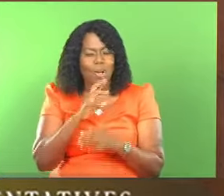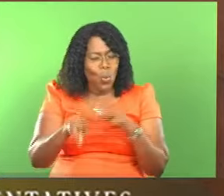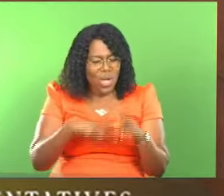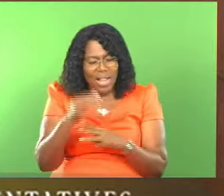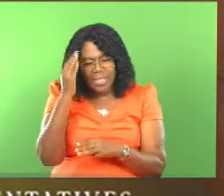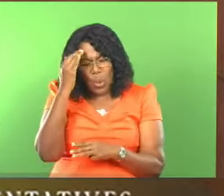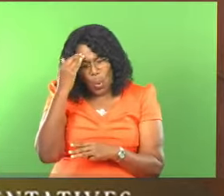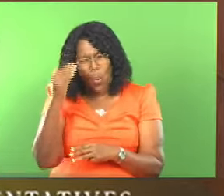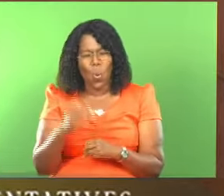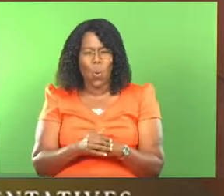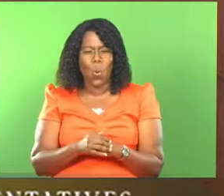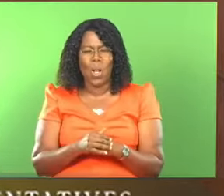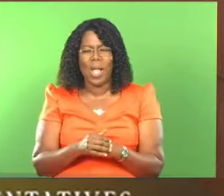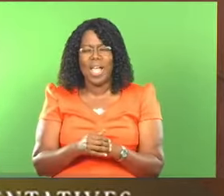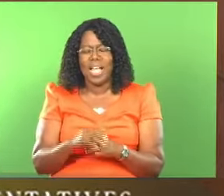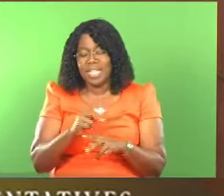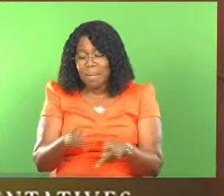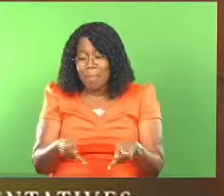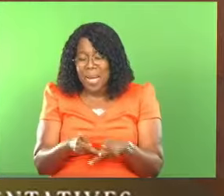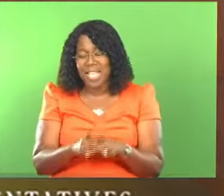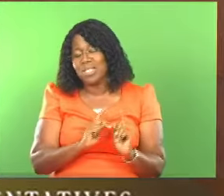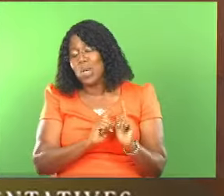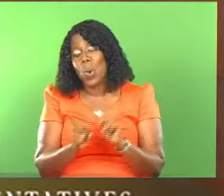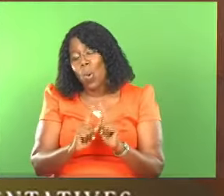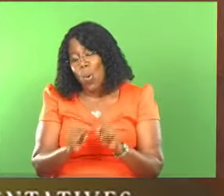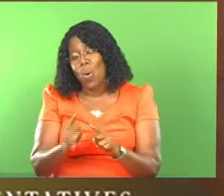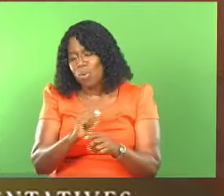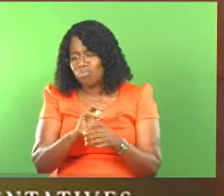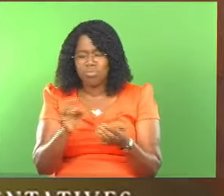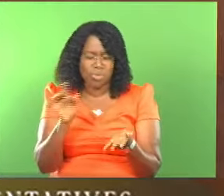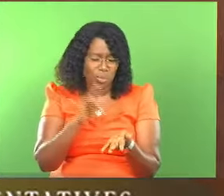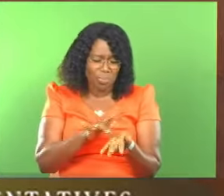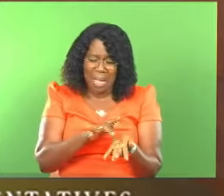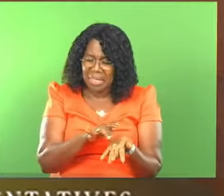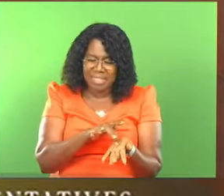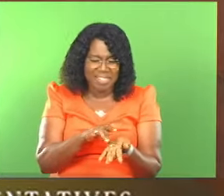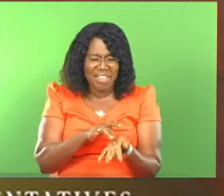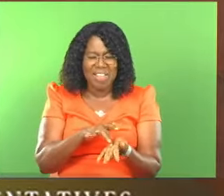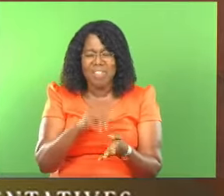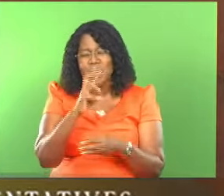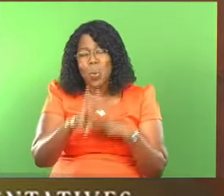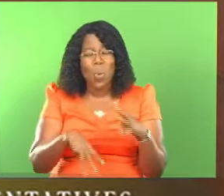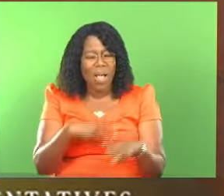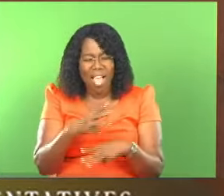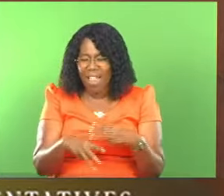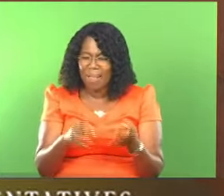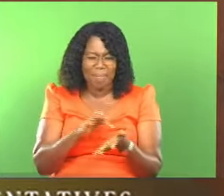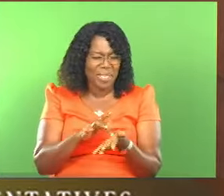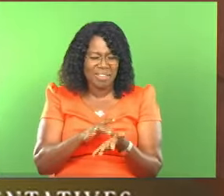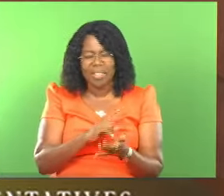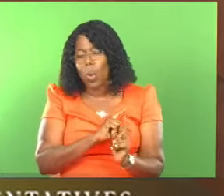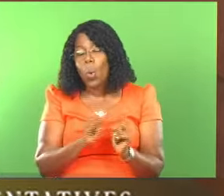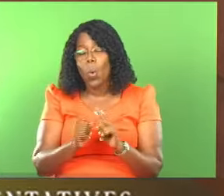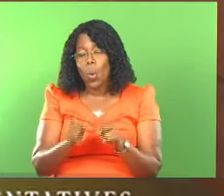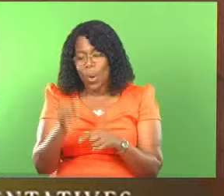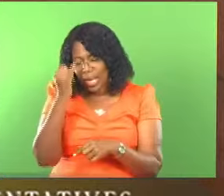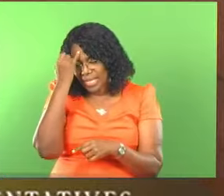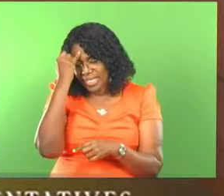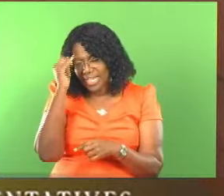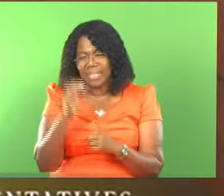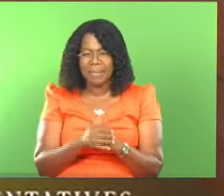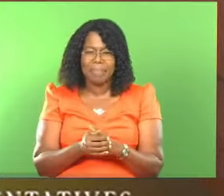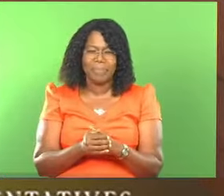is well established, with institutions like Serum Institute and CIPLA saving lives globally. If I